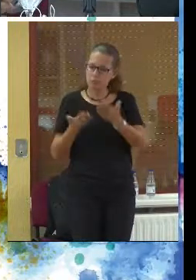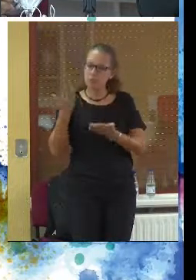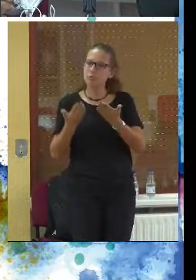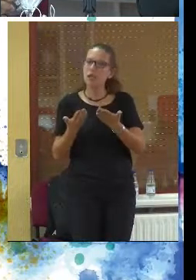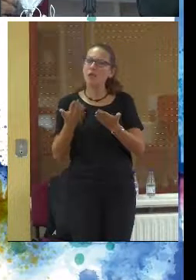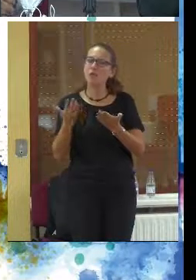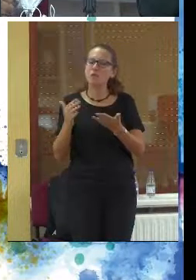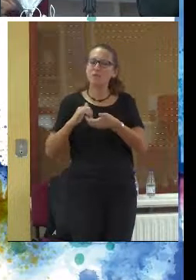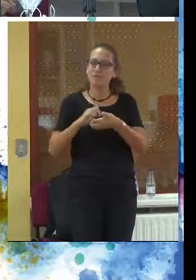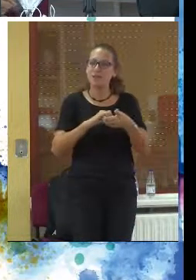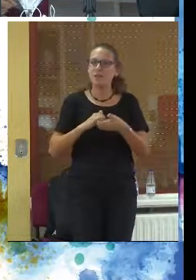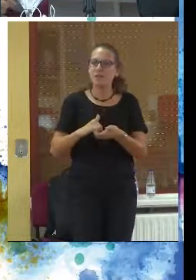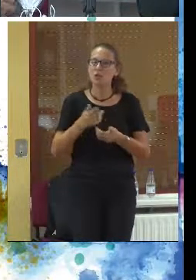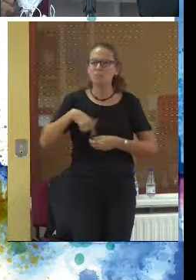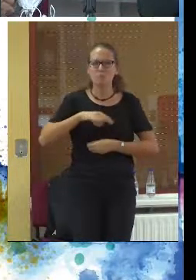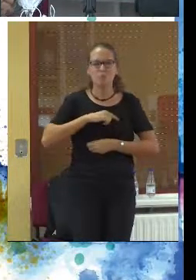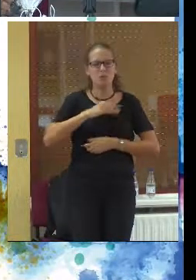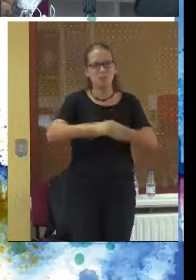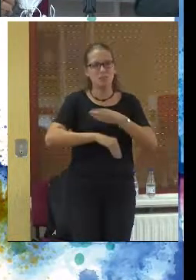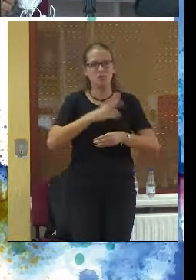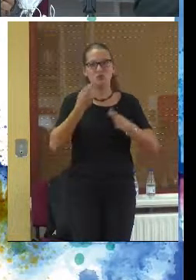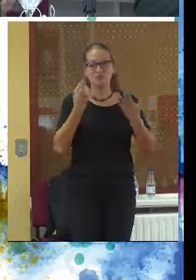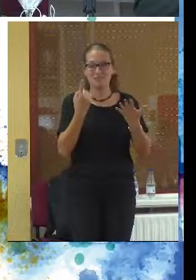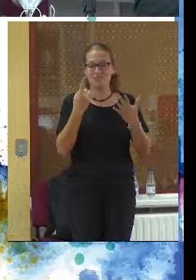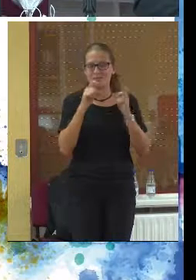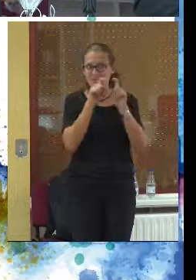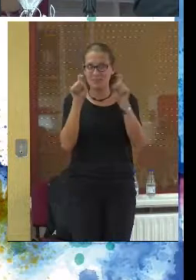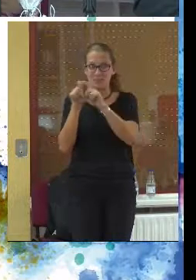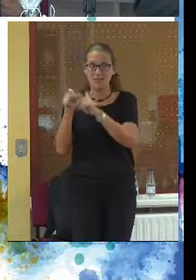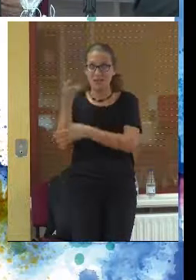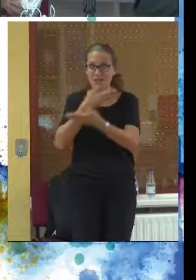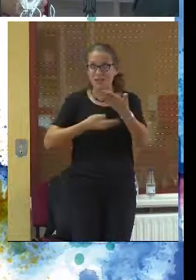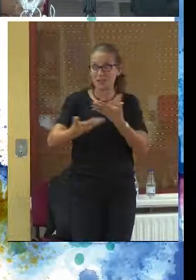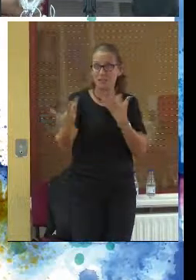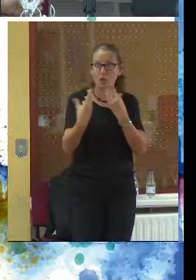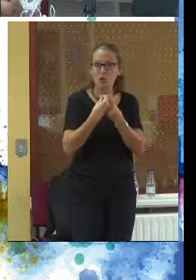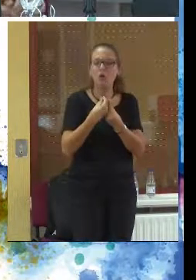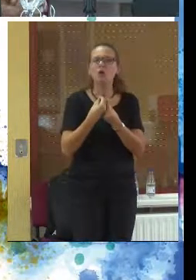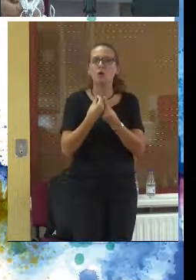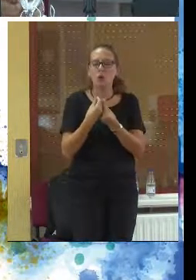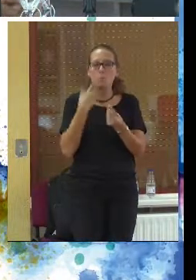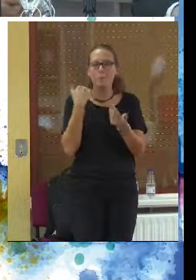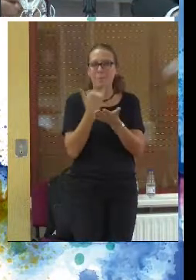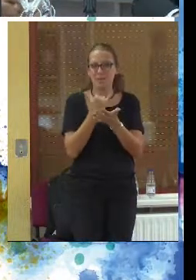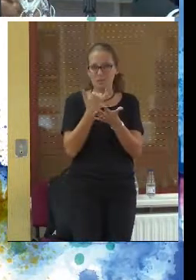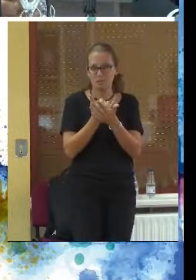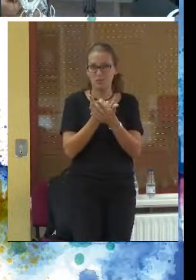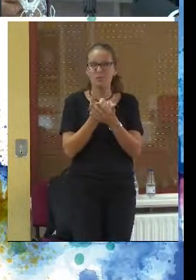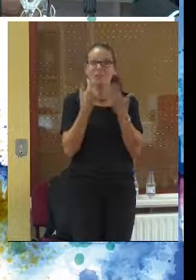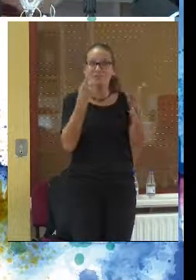We ran a 3-month pilot test with 6 entities from Spain. They were